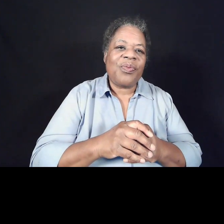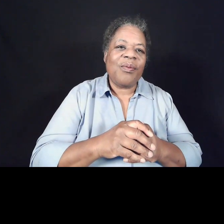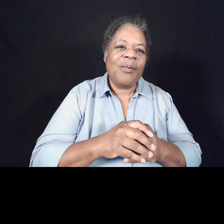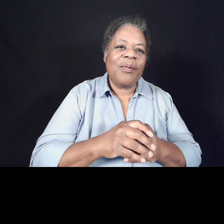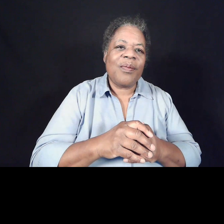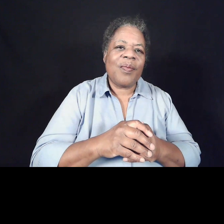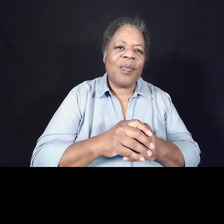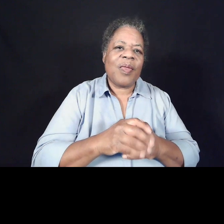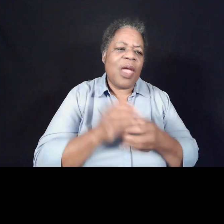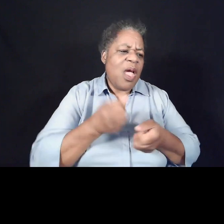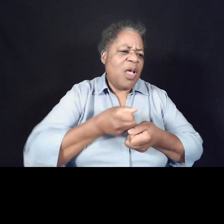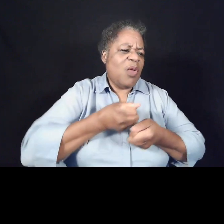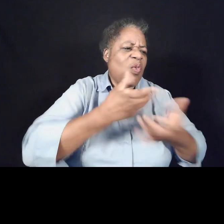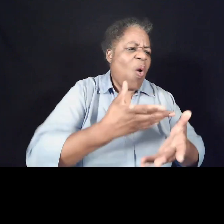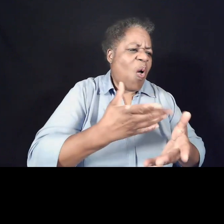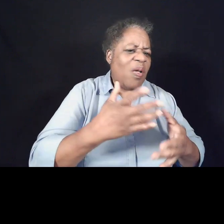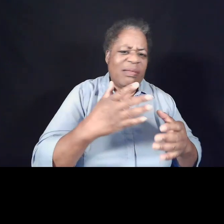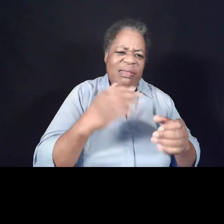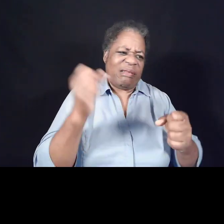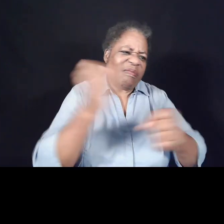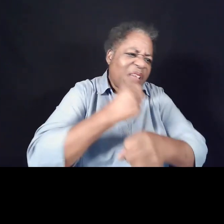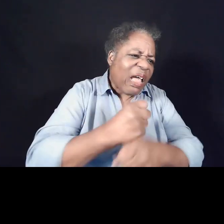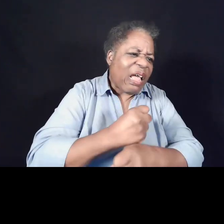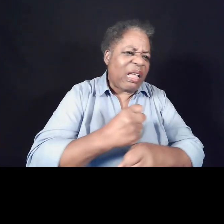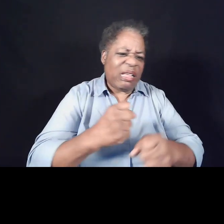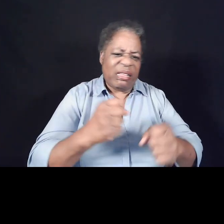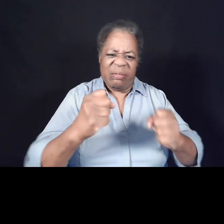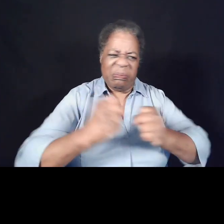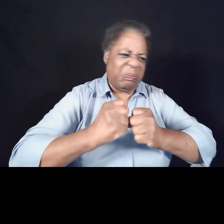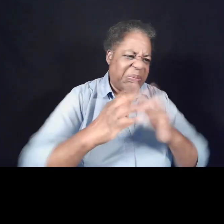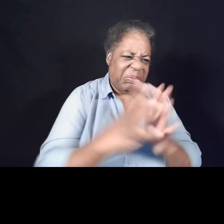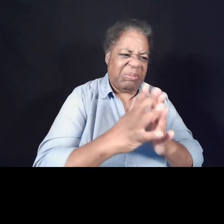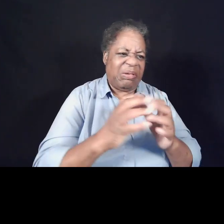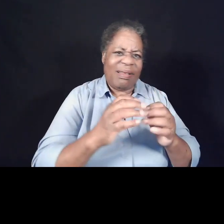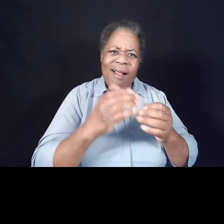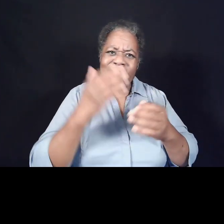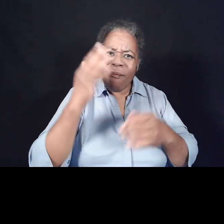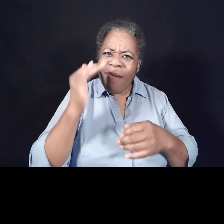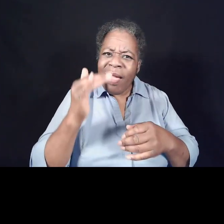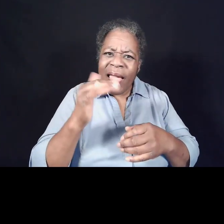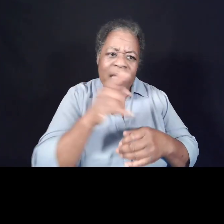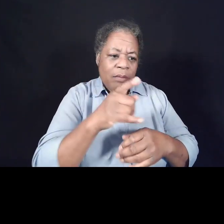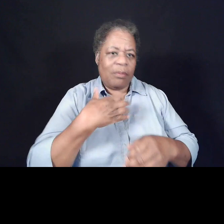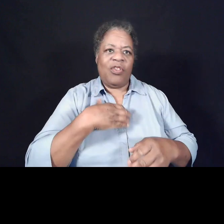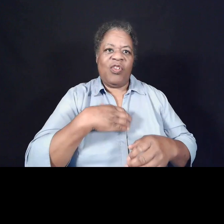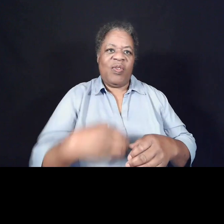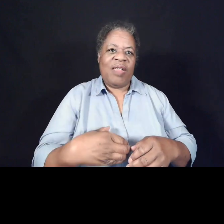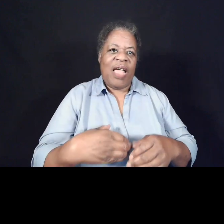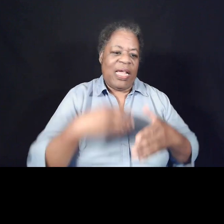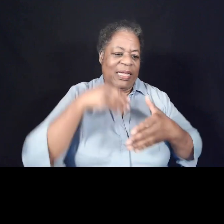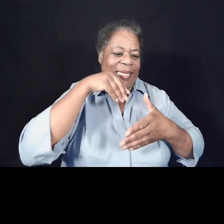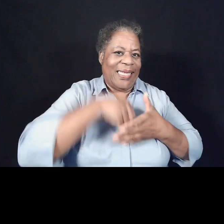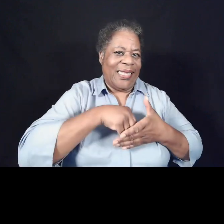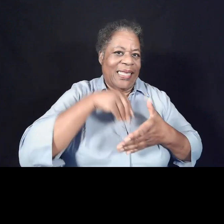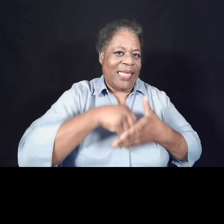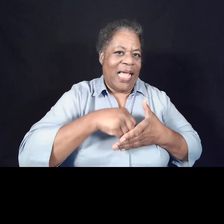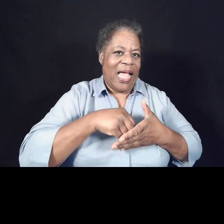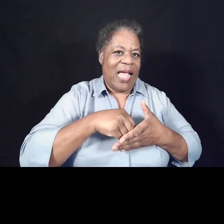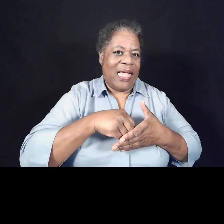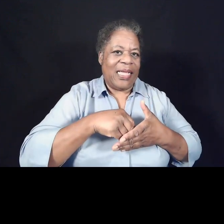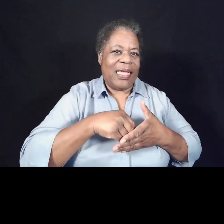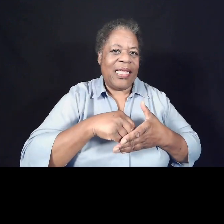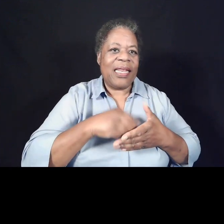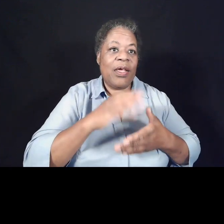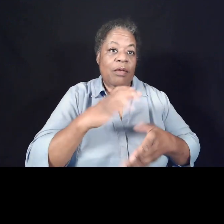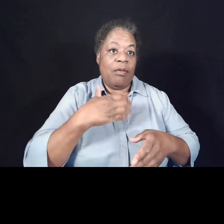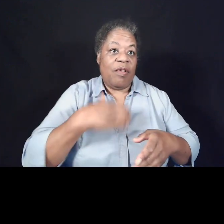What causes fights and quarrels among you? Don't they come from your desires that battle within you? You desire, but